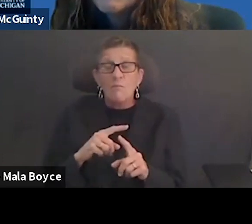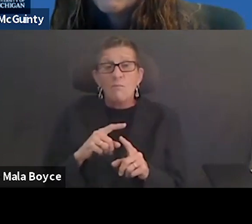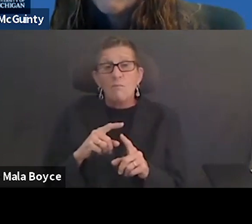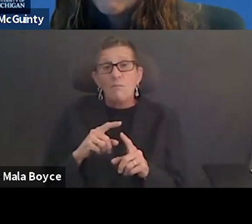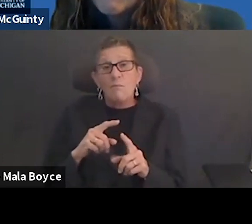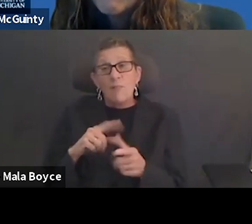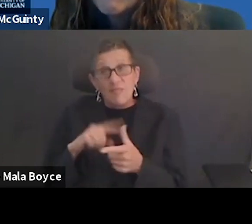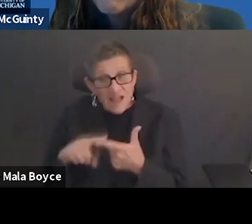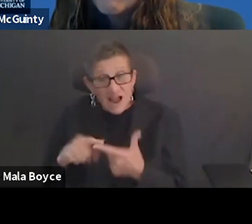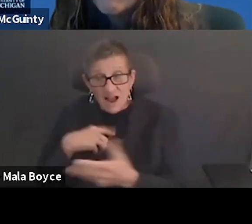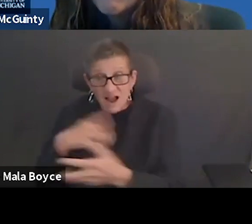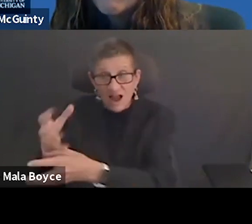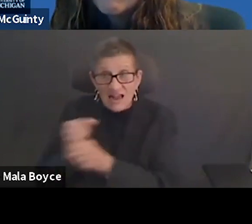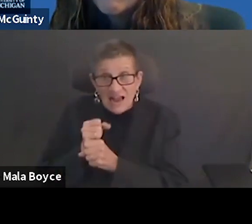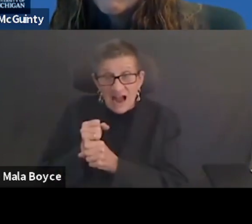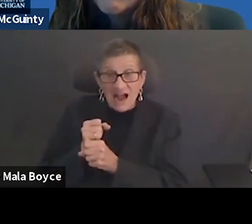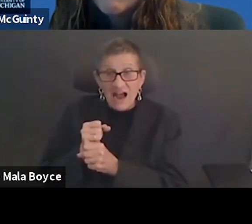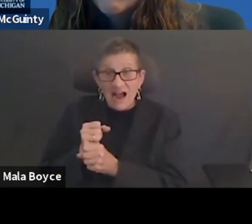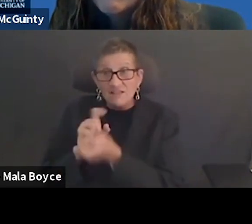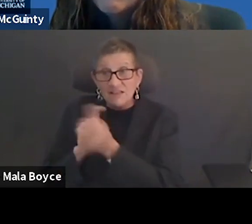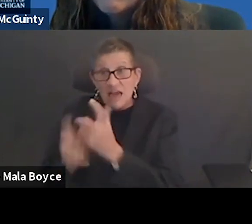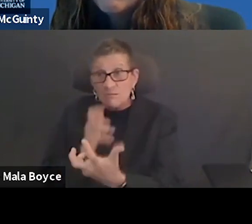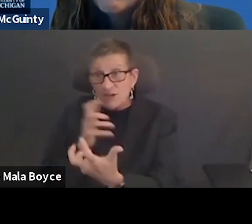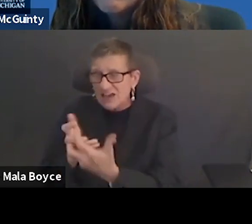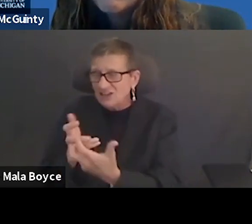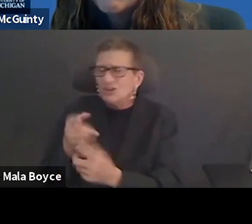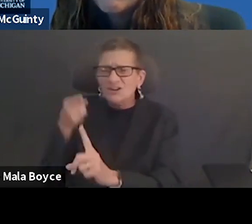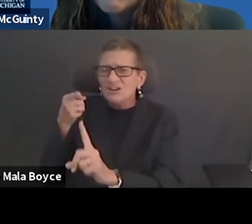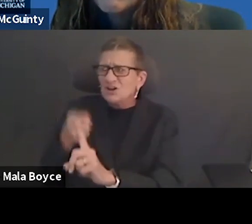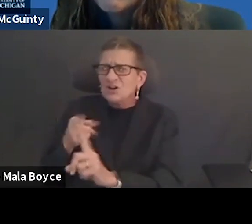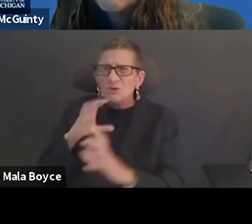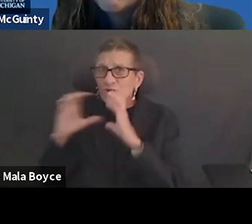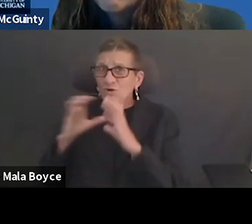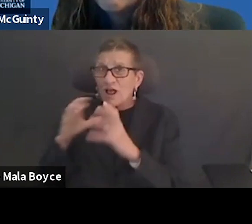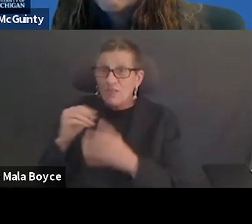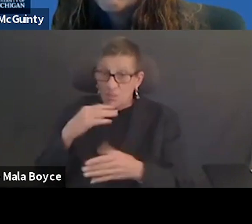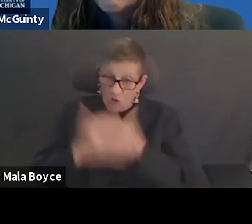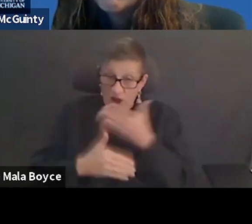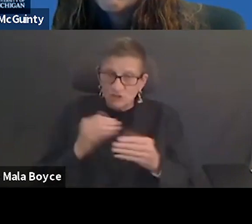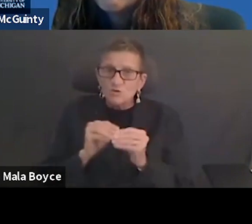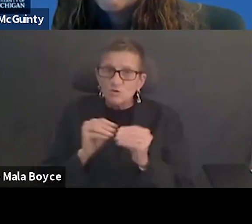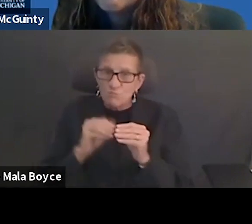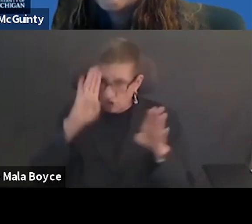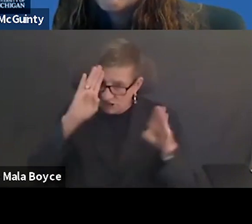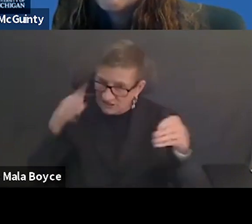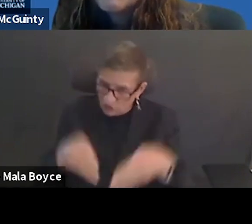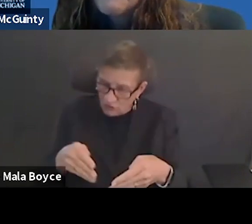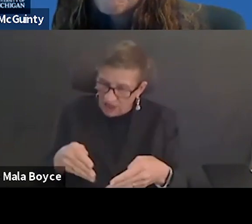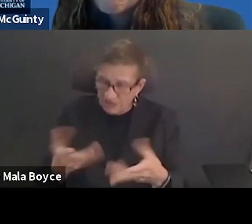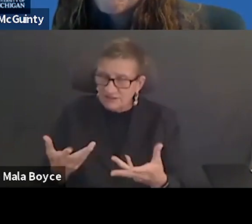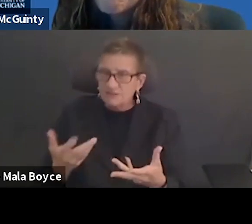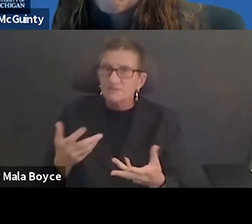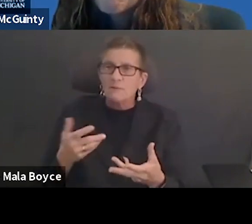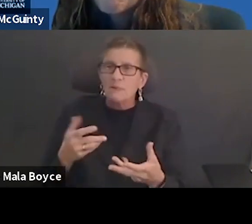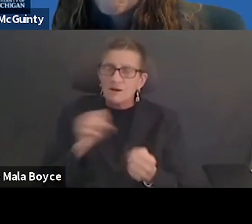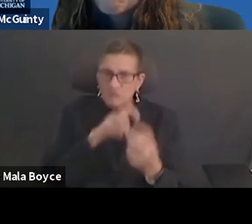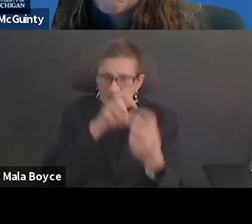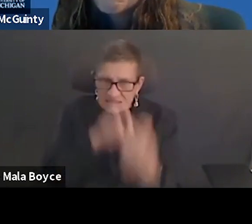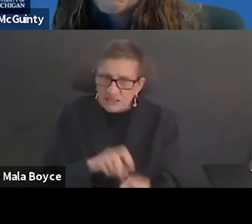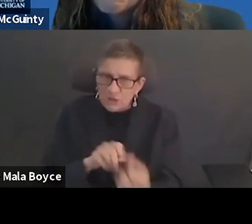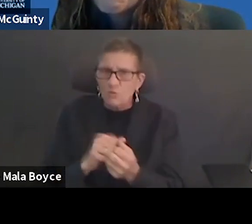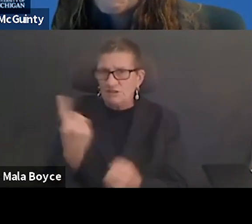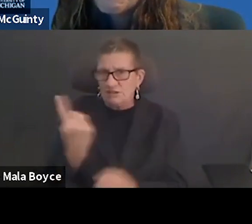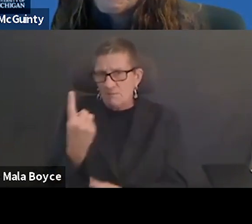those accommodations, just the communication I felt, because the process for students is more centralized, just being able to sit down with someone and